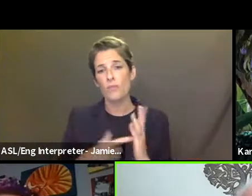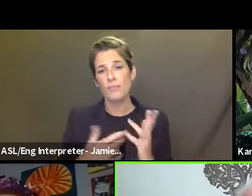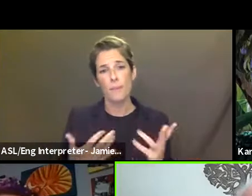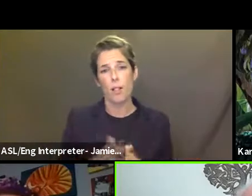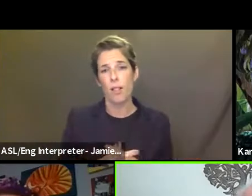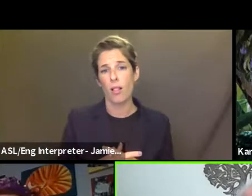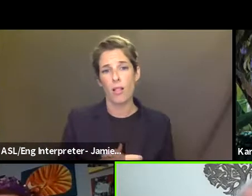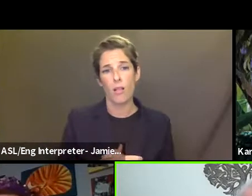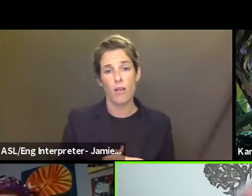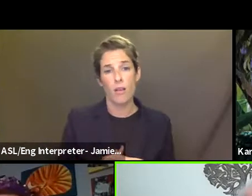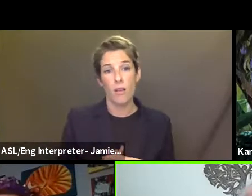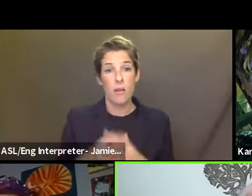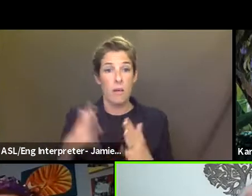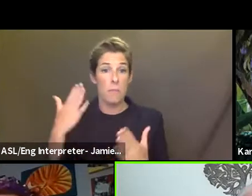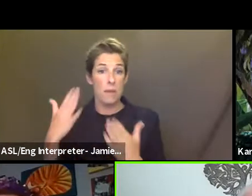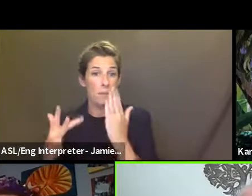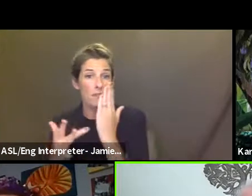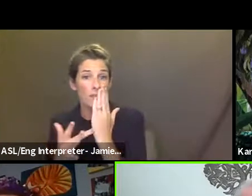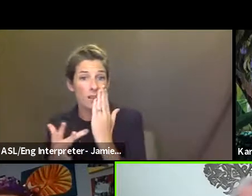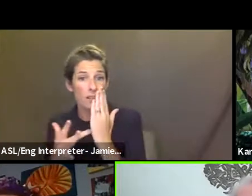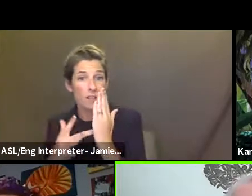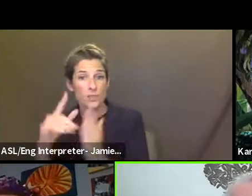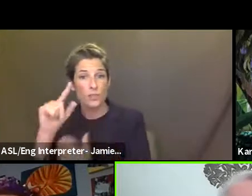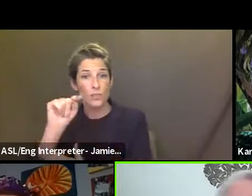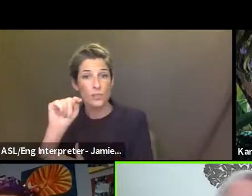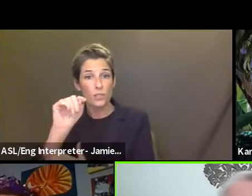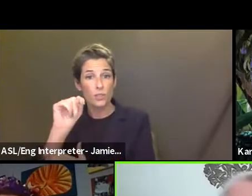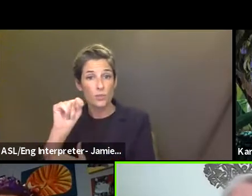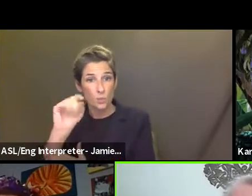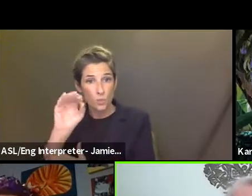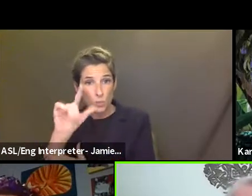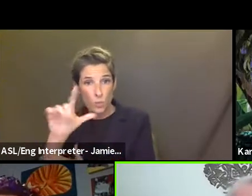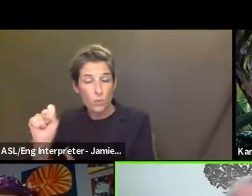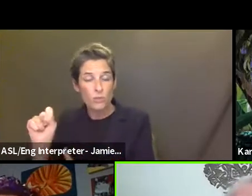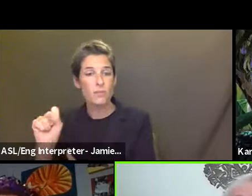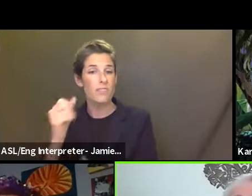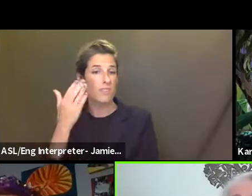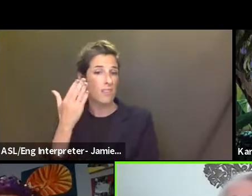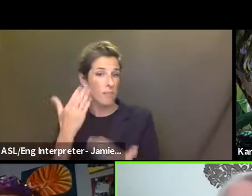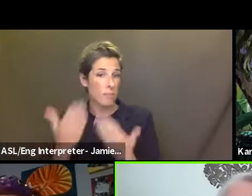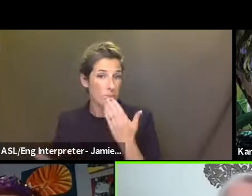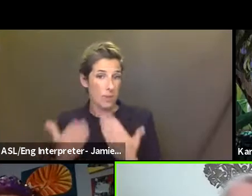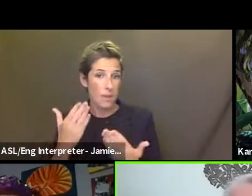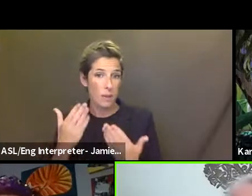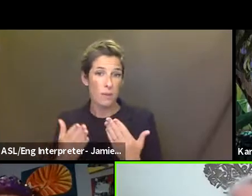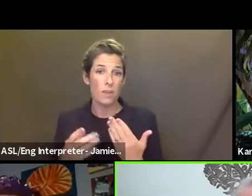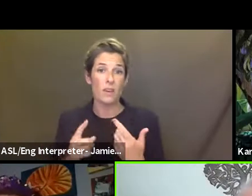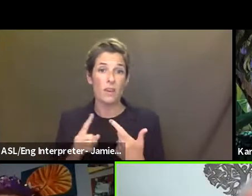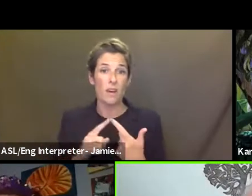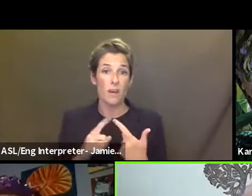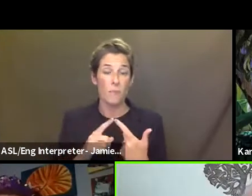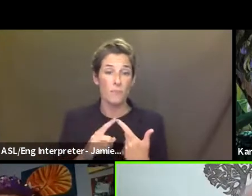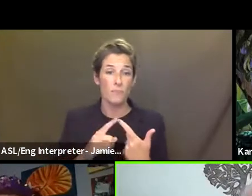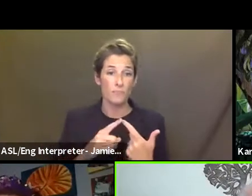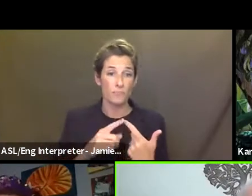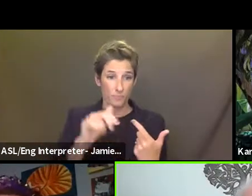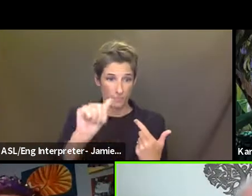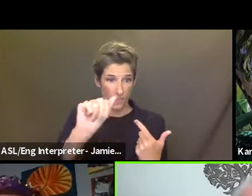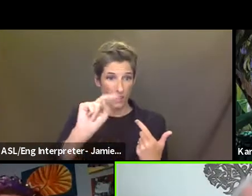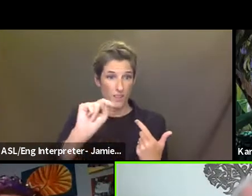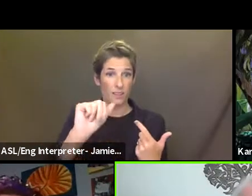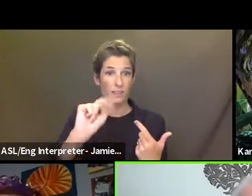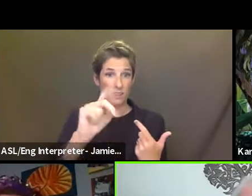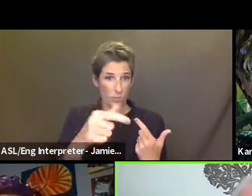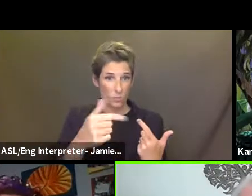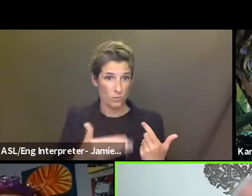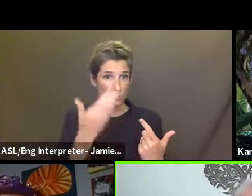that might be technologies, but the kind of tools that might be, and I think Prahlad was suggesting this, other